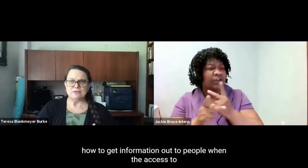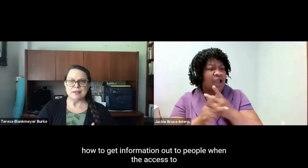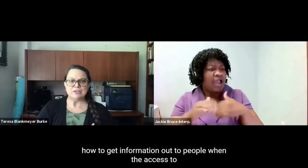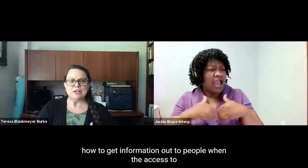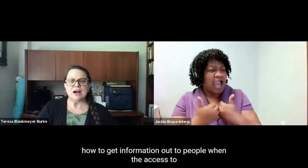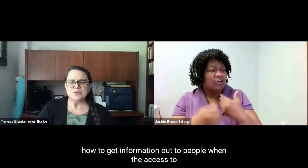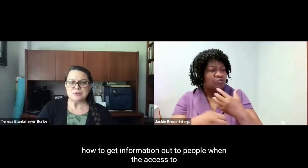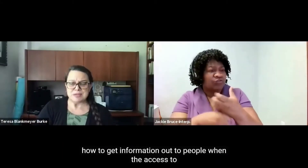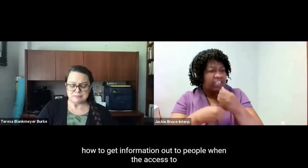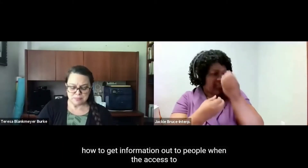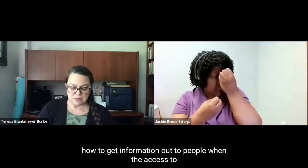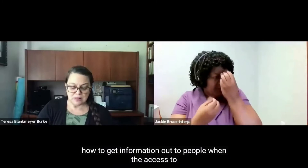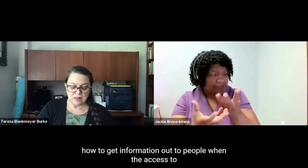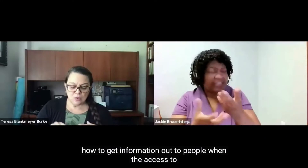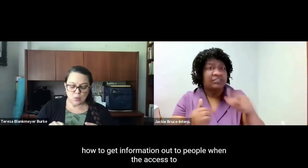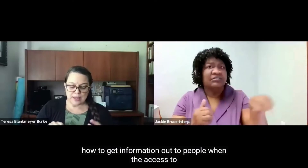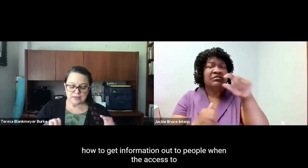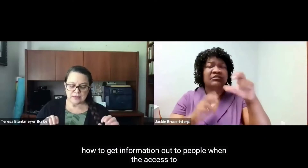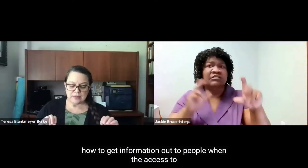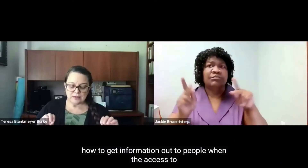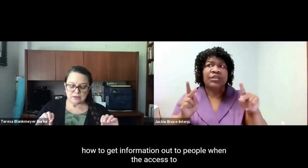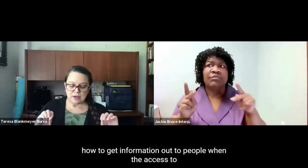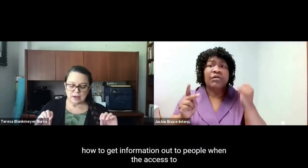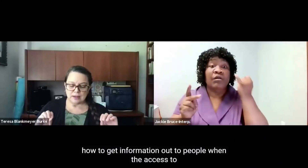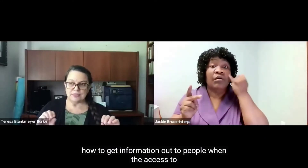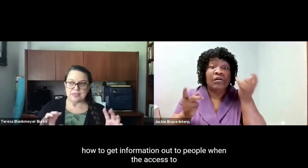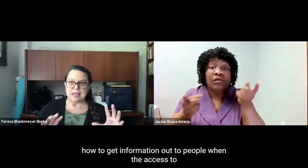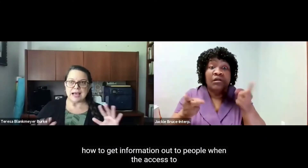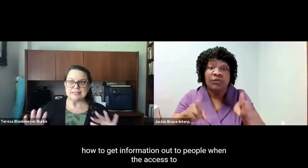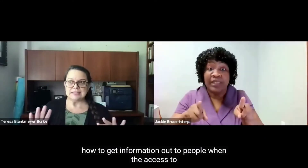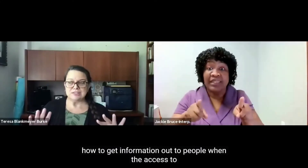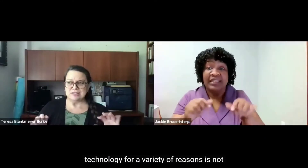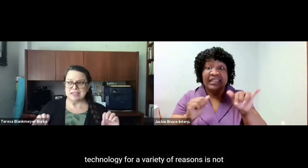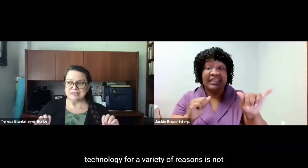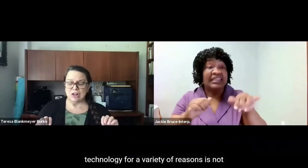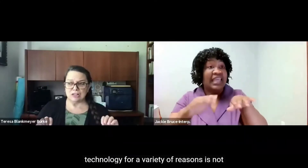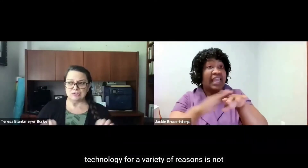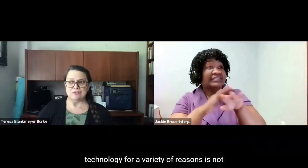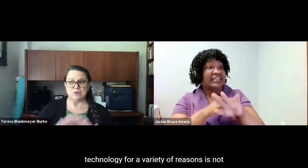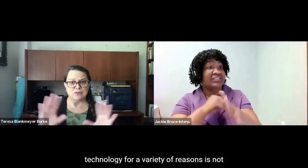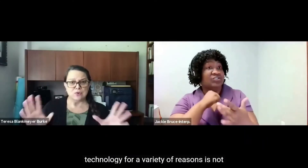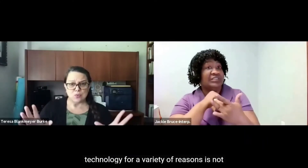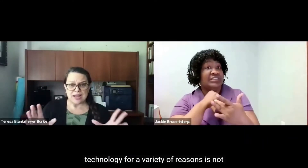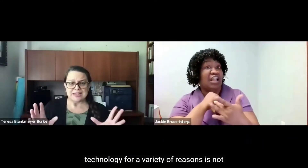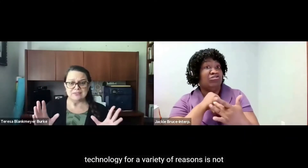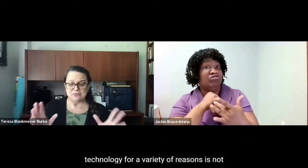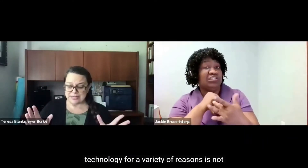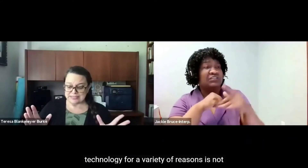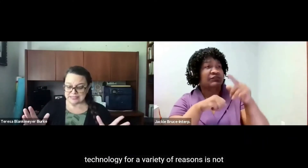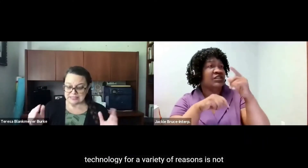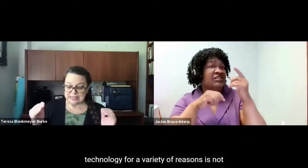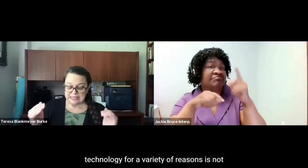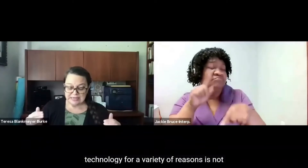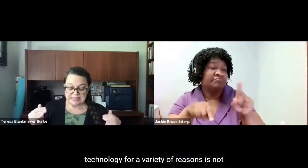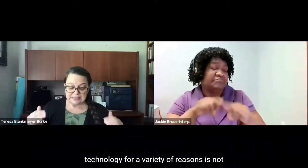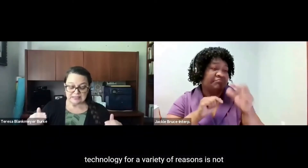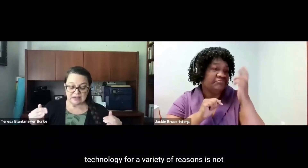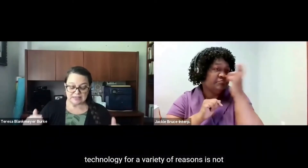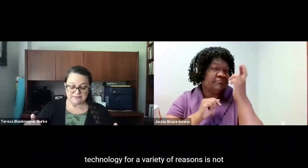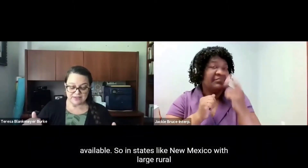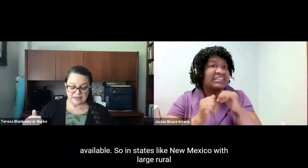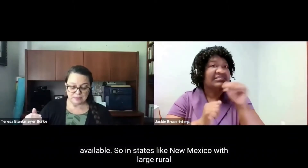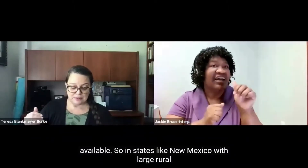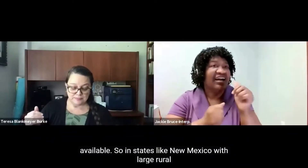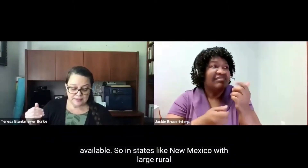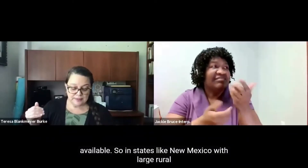to get information out to people when the access to technology for a variety of reasons is